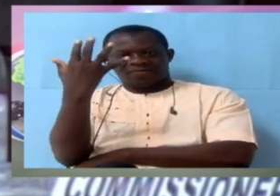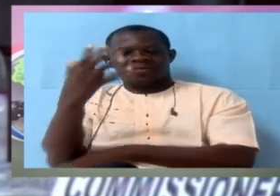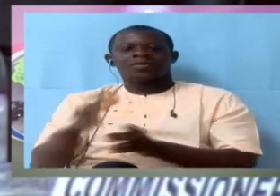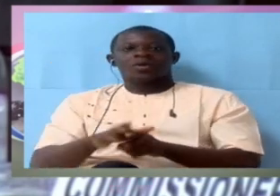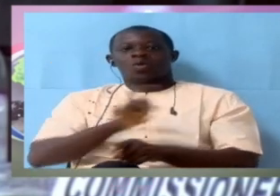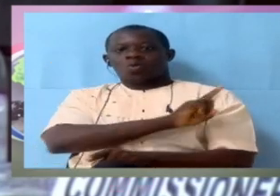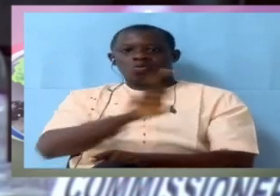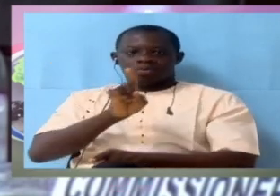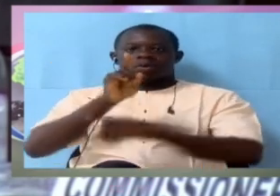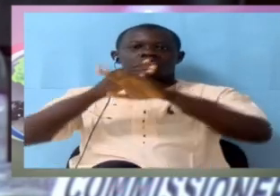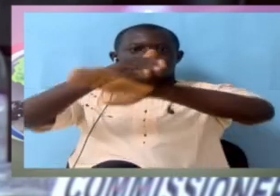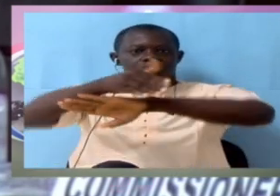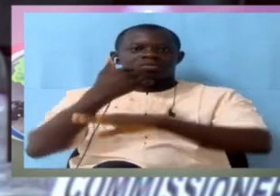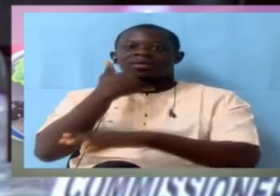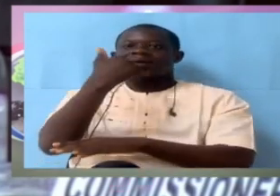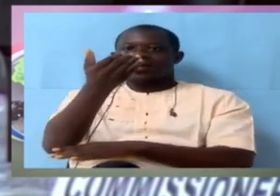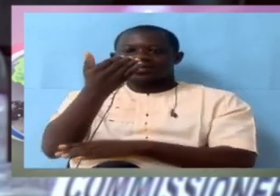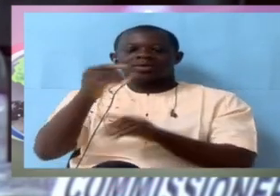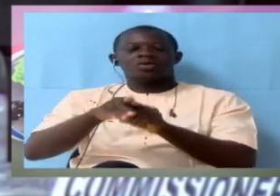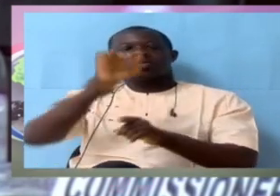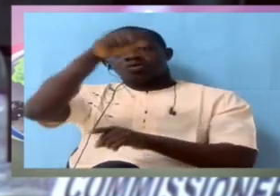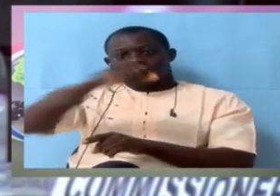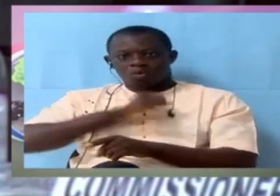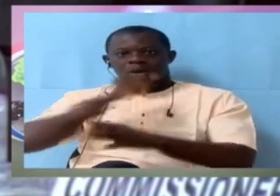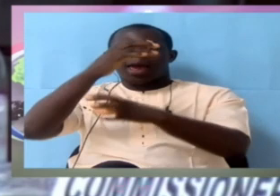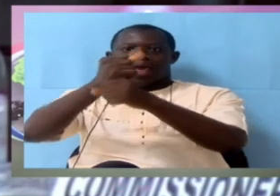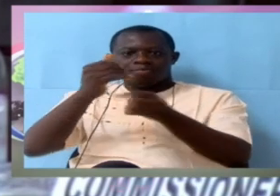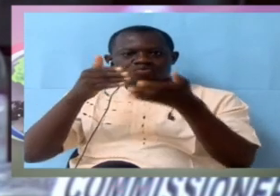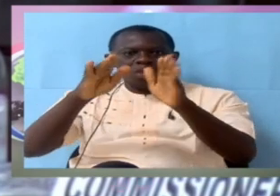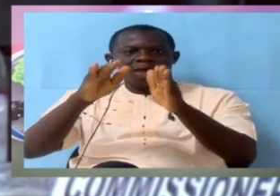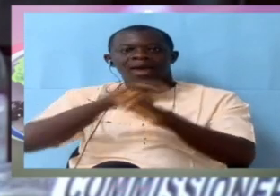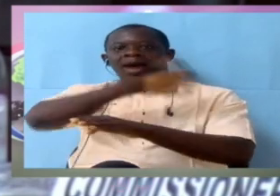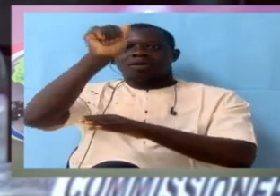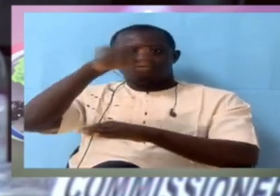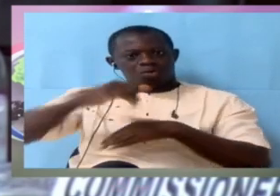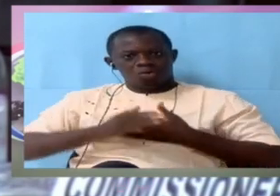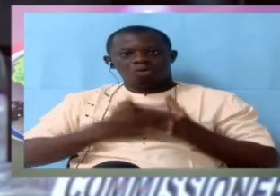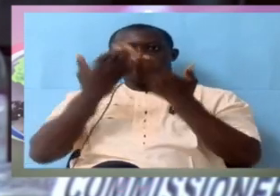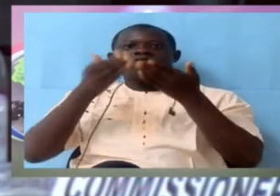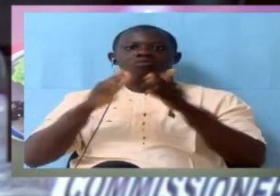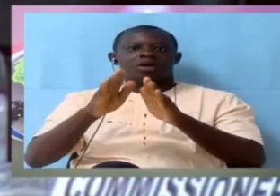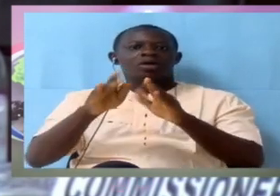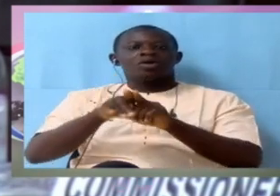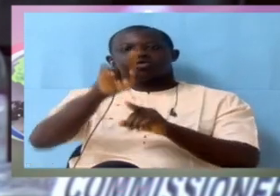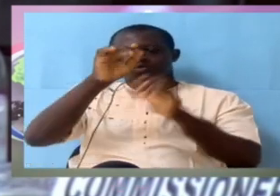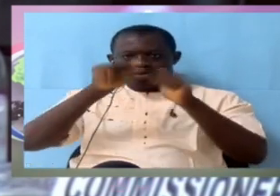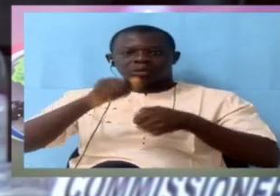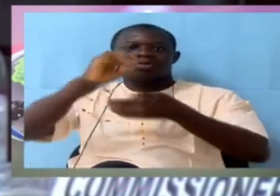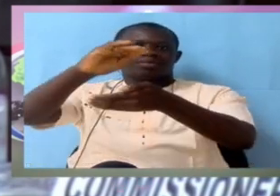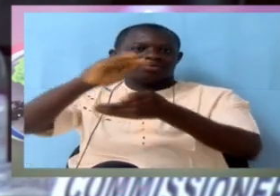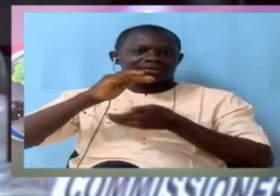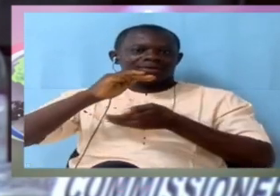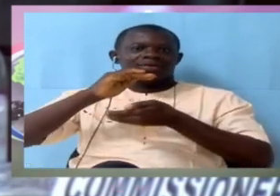We continue to ask that by your divine mercy and grace, that you will